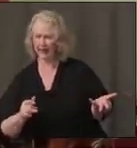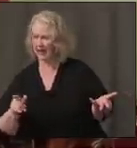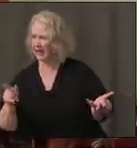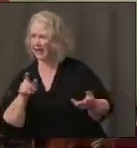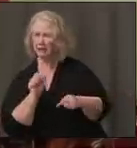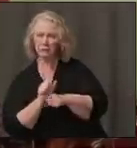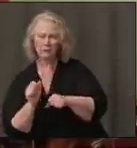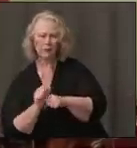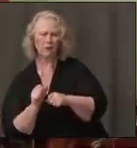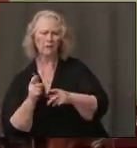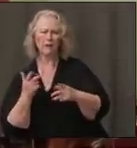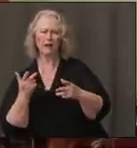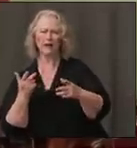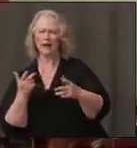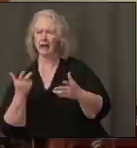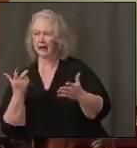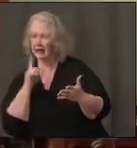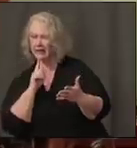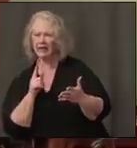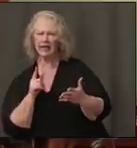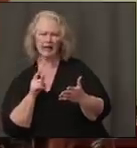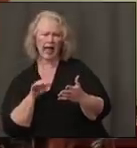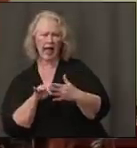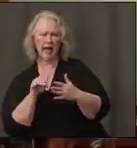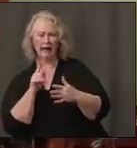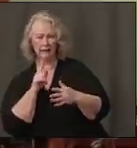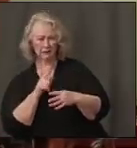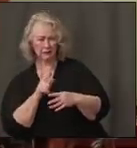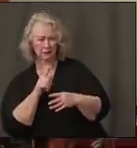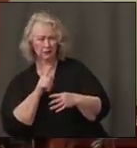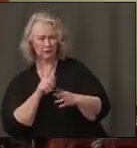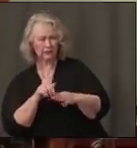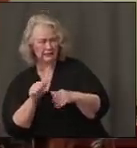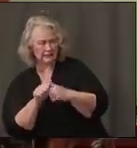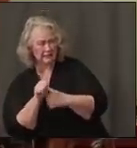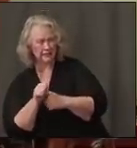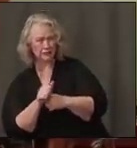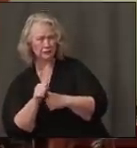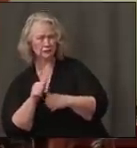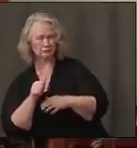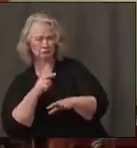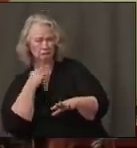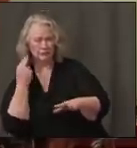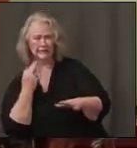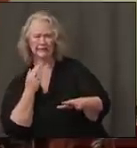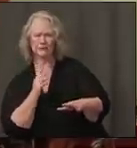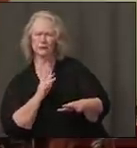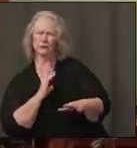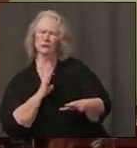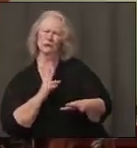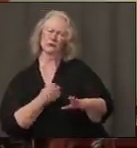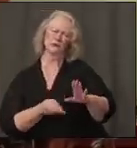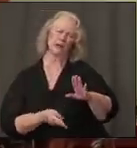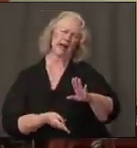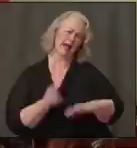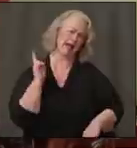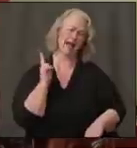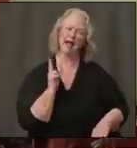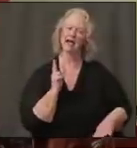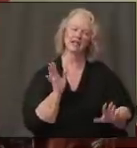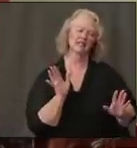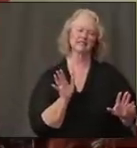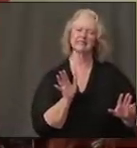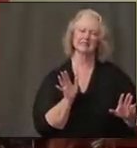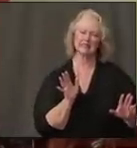But the risks to people's health is very, very high. And I think thinking about how we trade these things off and doing